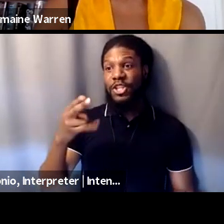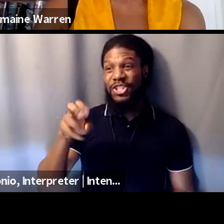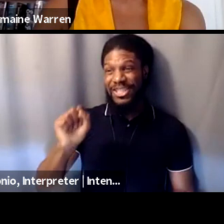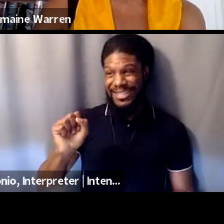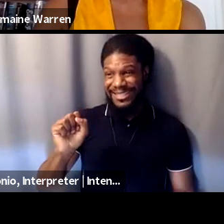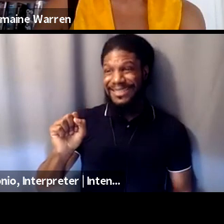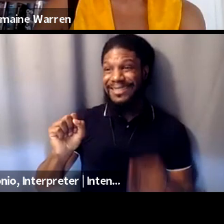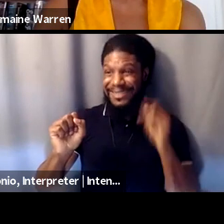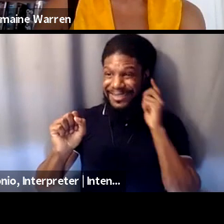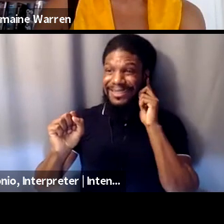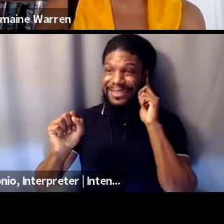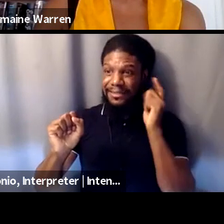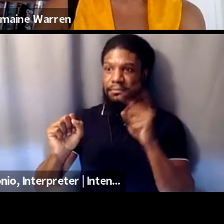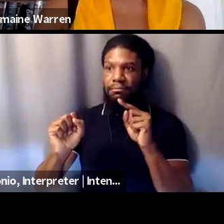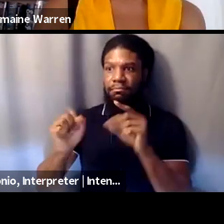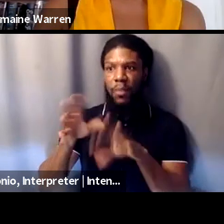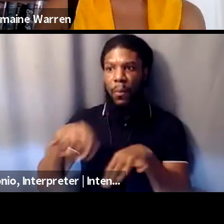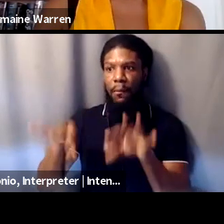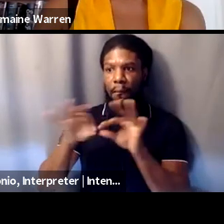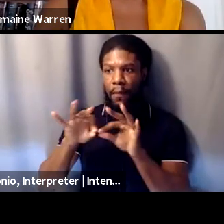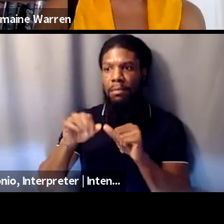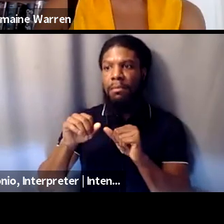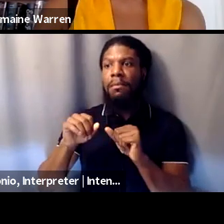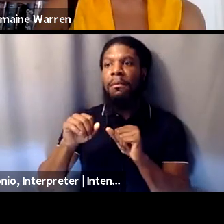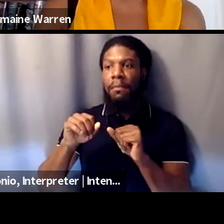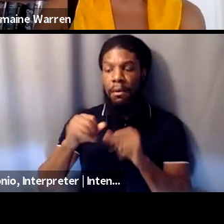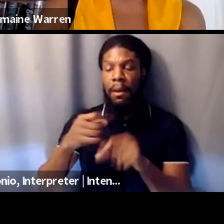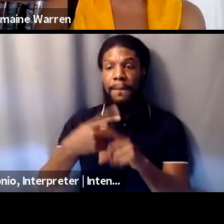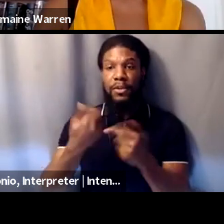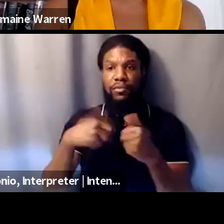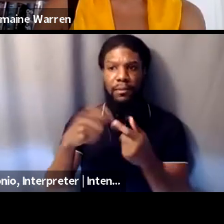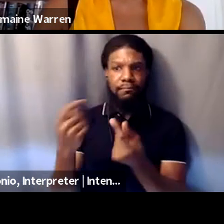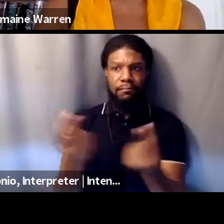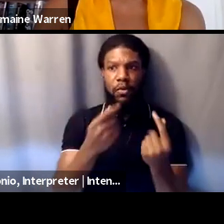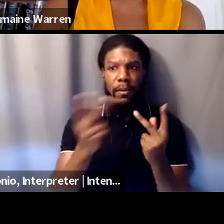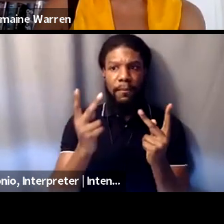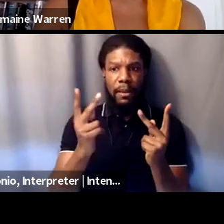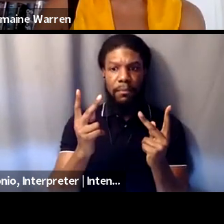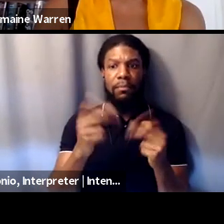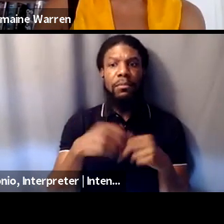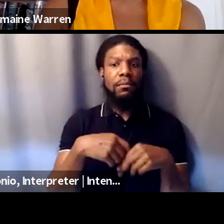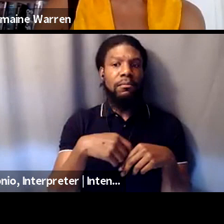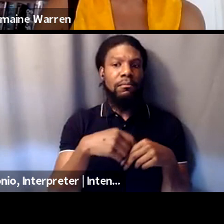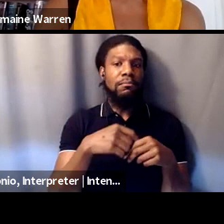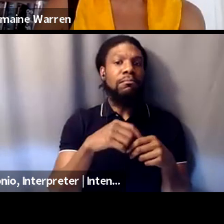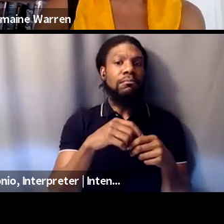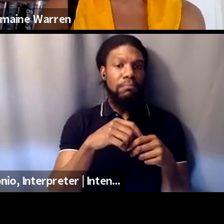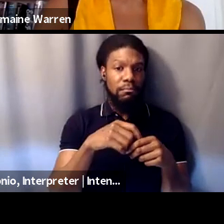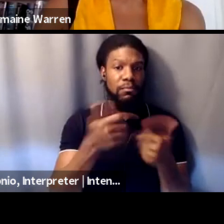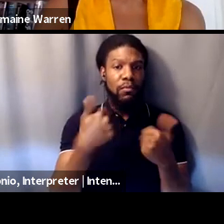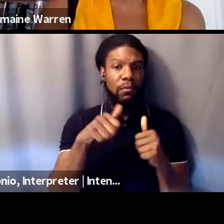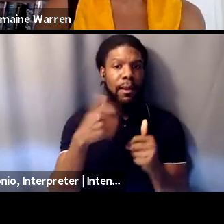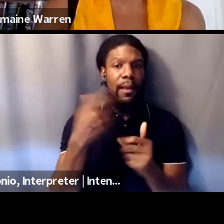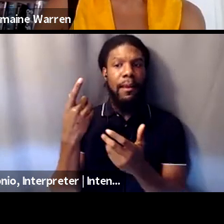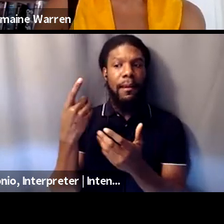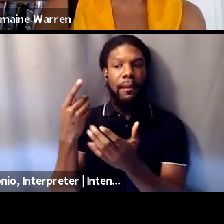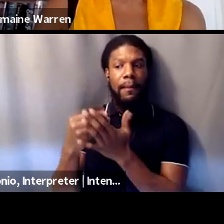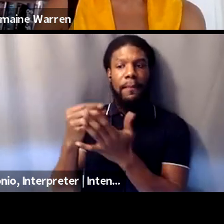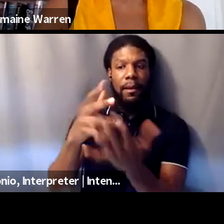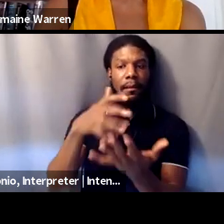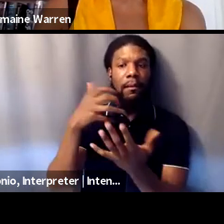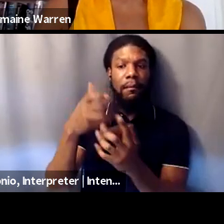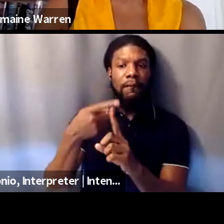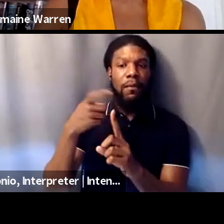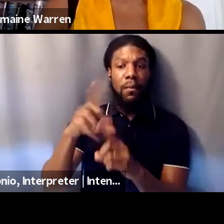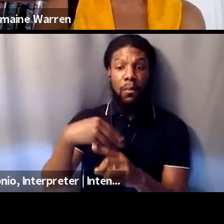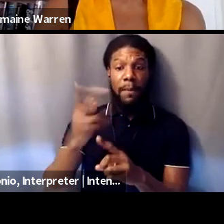people in New York City those things by, you know, using art as a method to be able to funnel and redistribute wealth from white people with